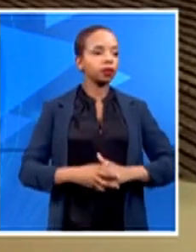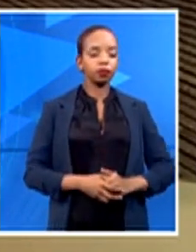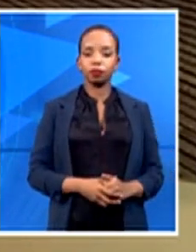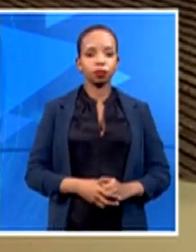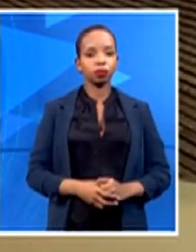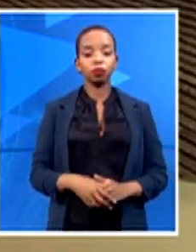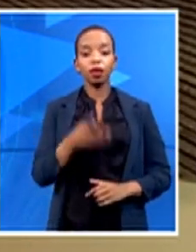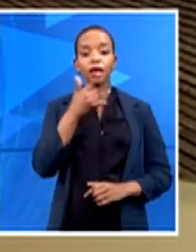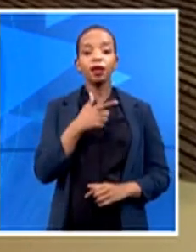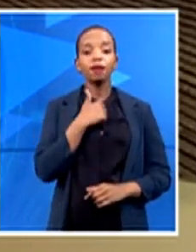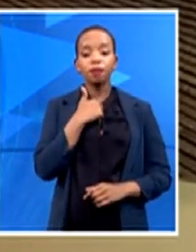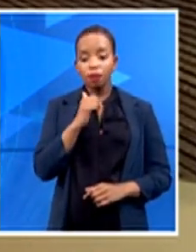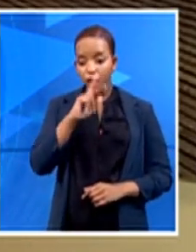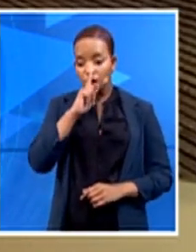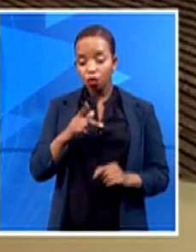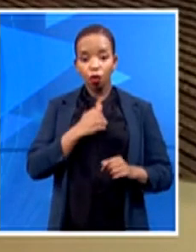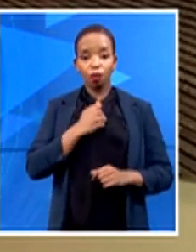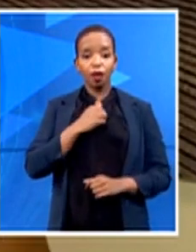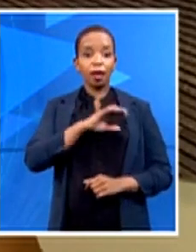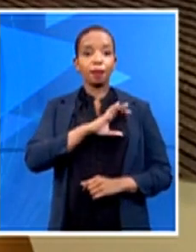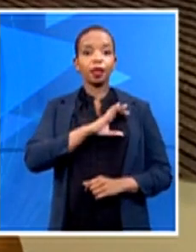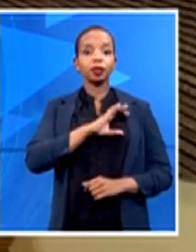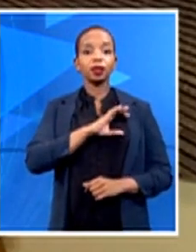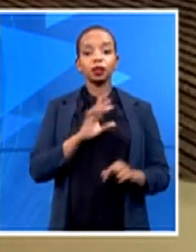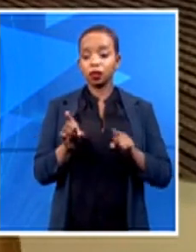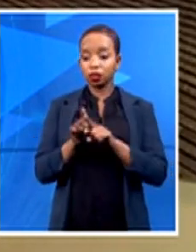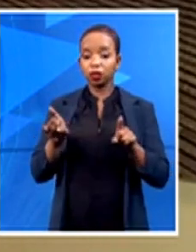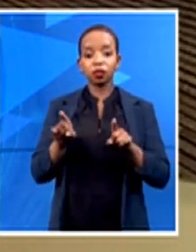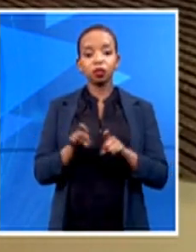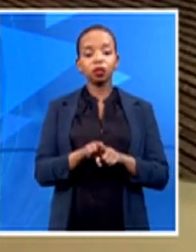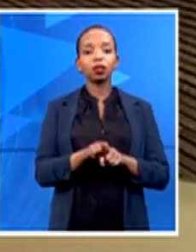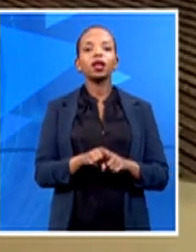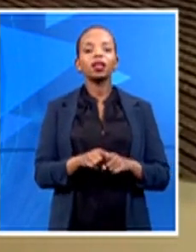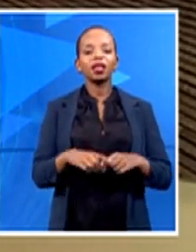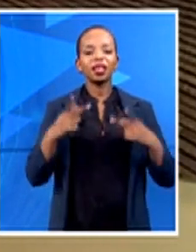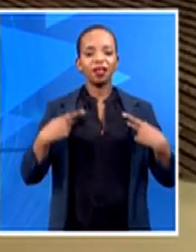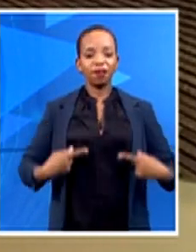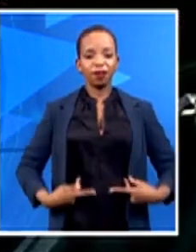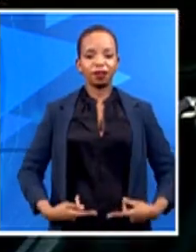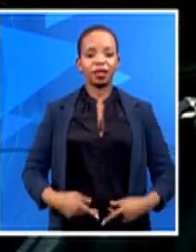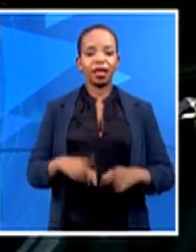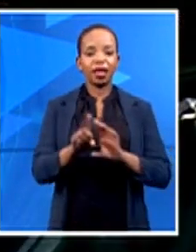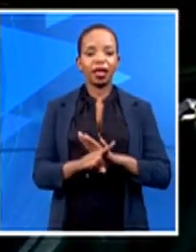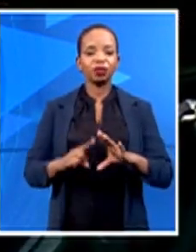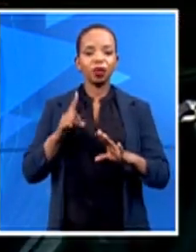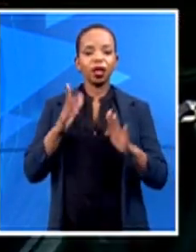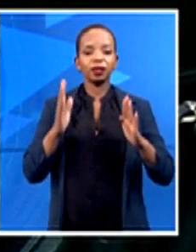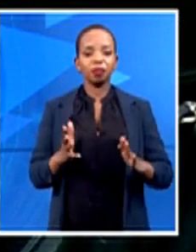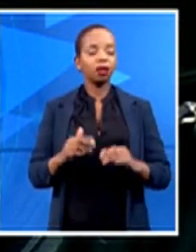not even physically, just physically isolated. They are mentally, they are psychologically, emotionally, they are isolated. So we